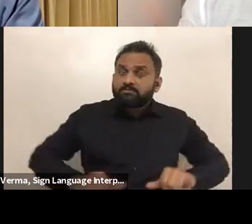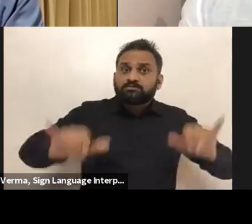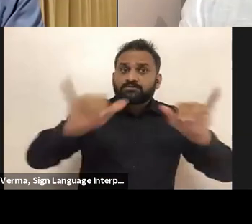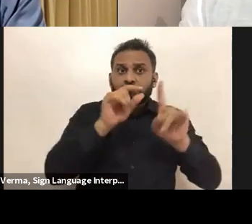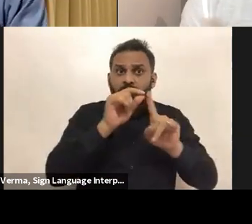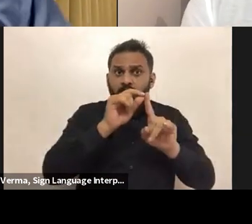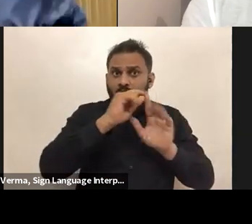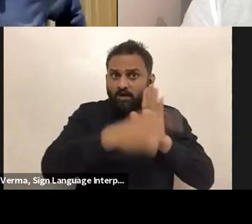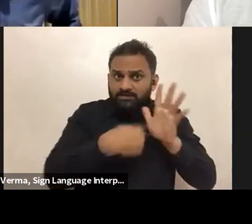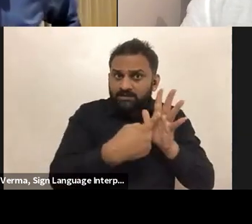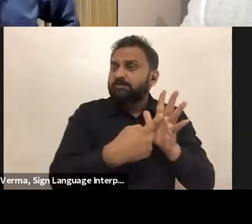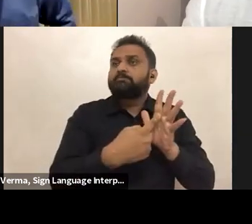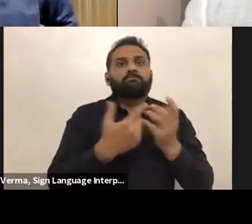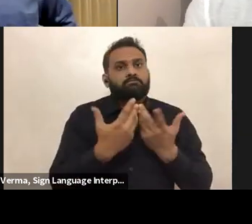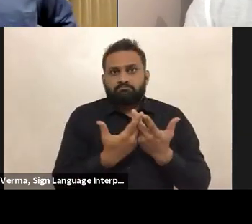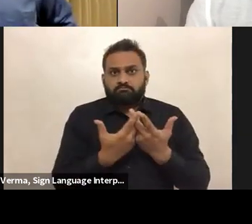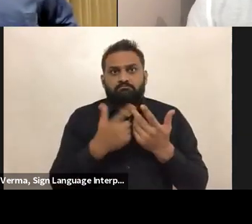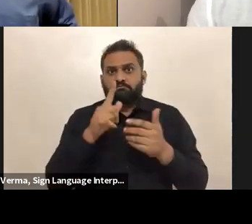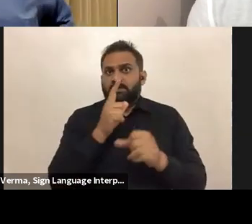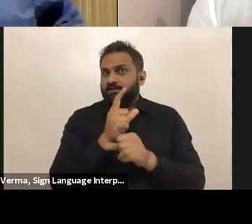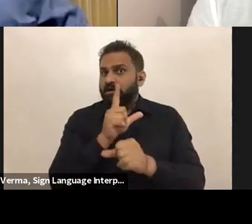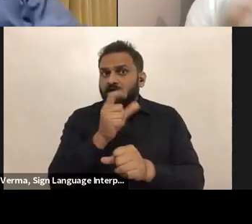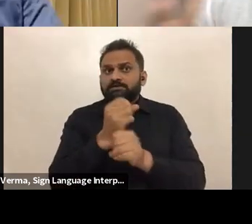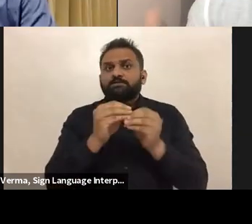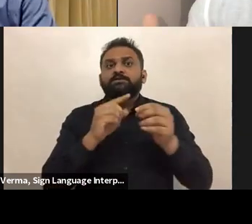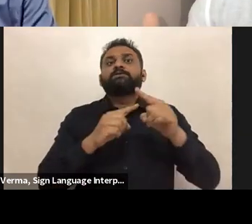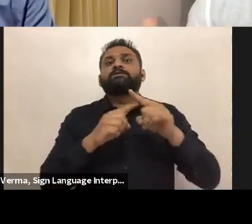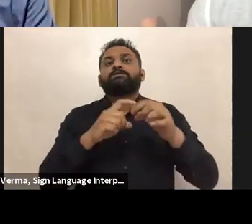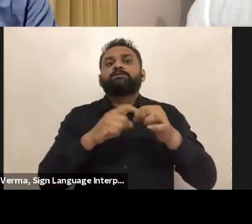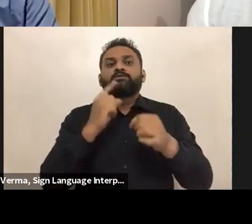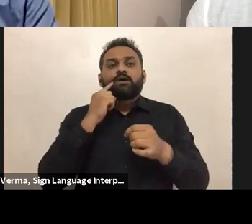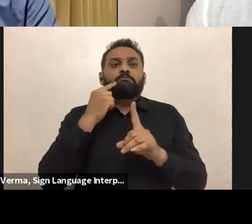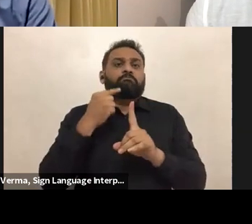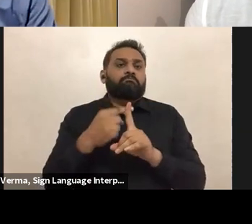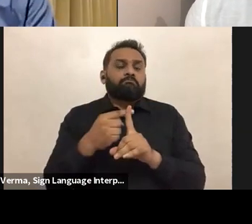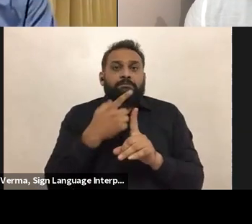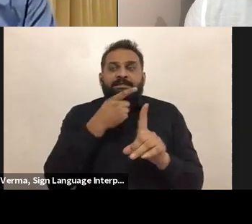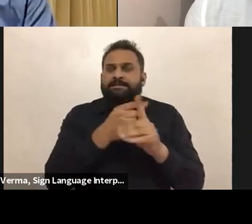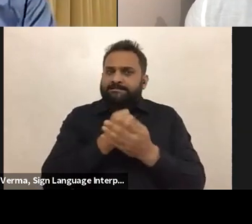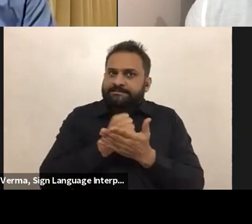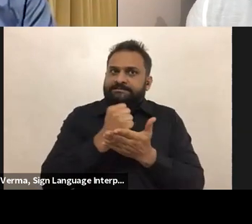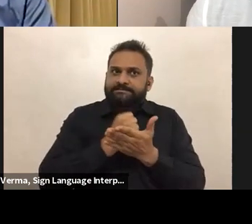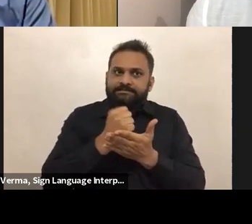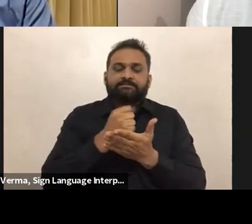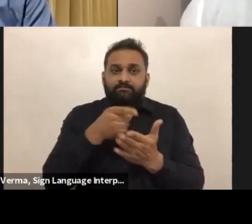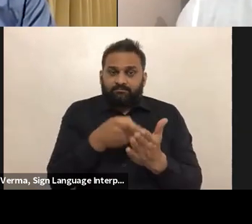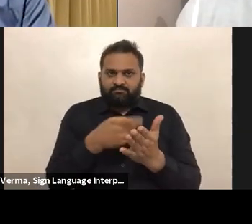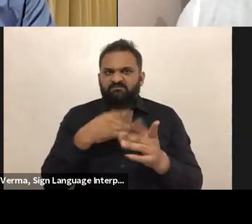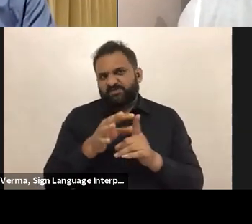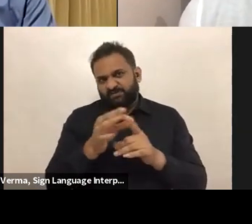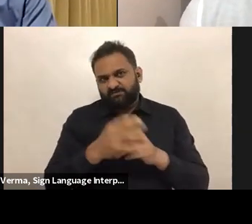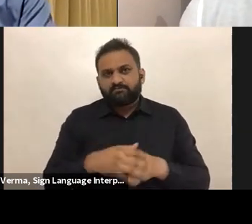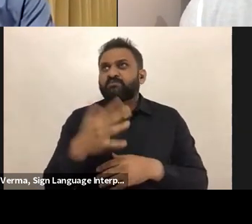translated locally for the LGBTIQ folks. So there was a struggle there. And that was like, 14 years